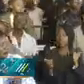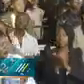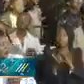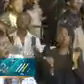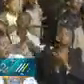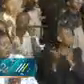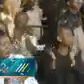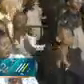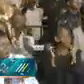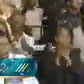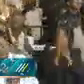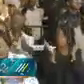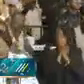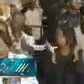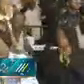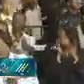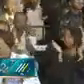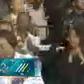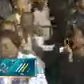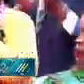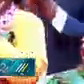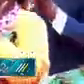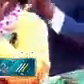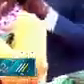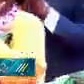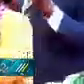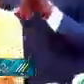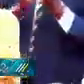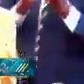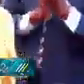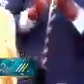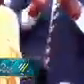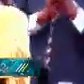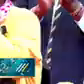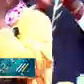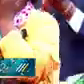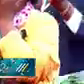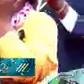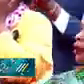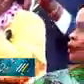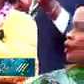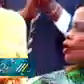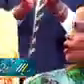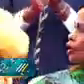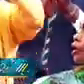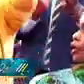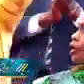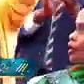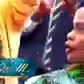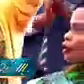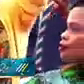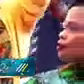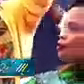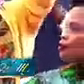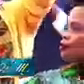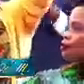some praise come on R Give the Lord some